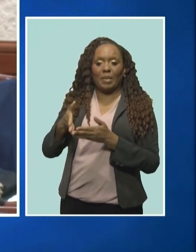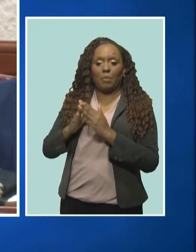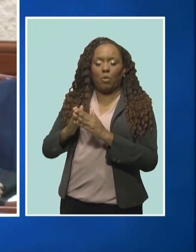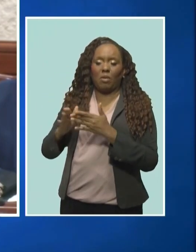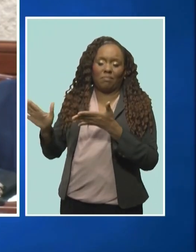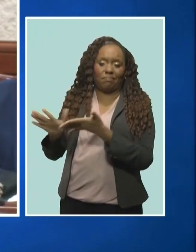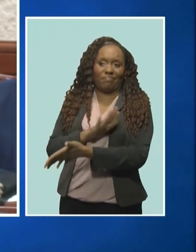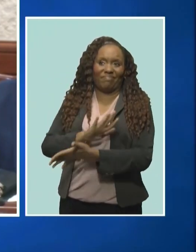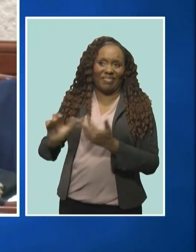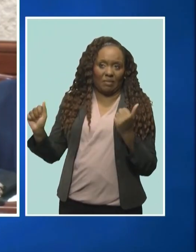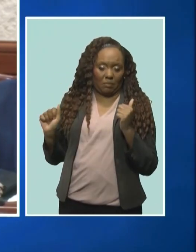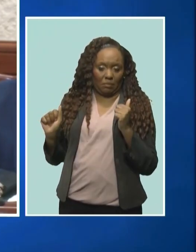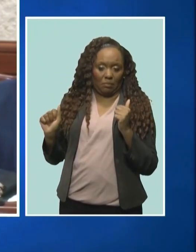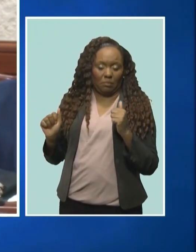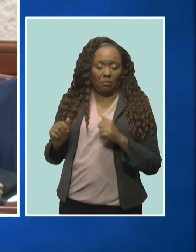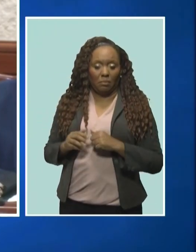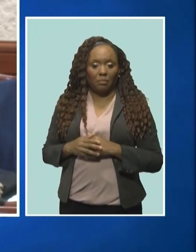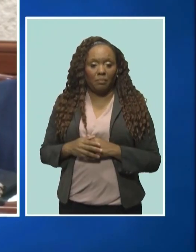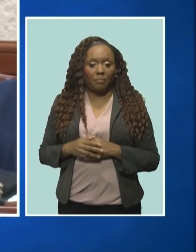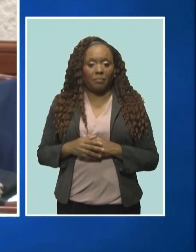total losses in the BFC.